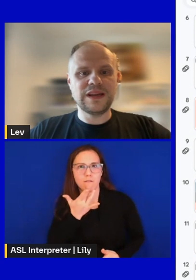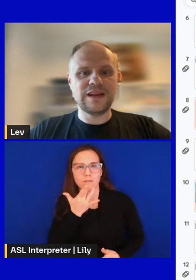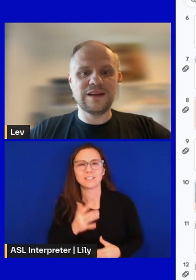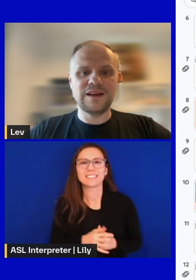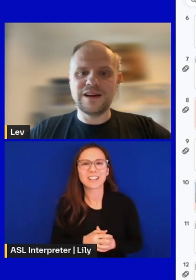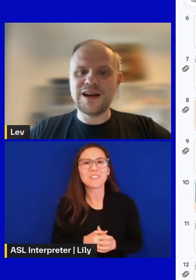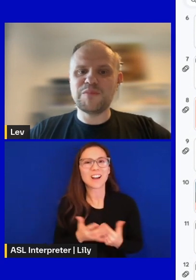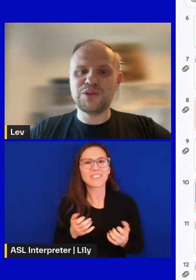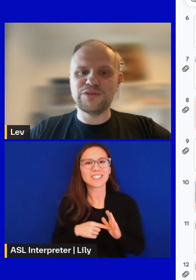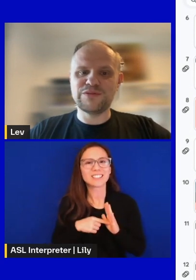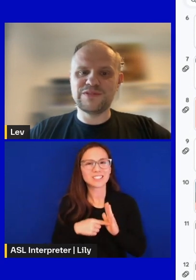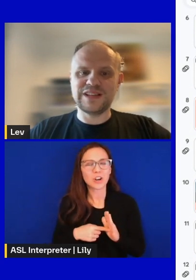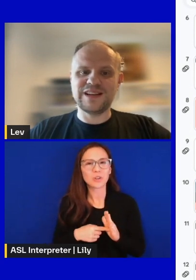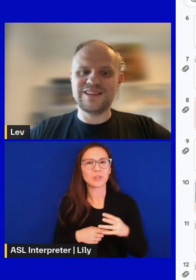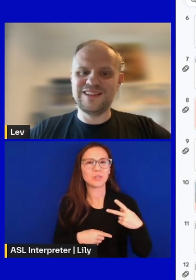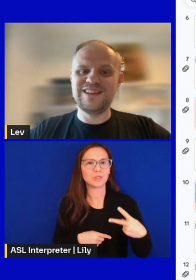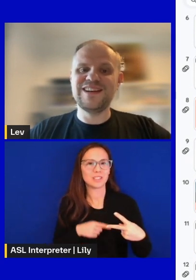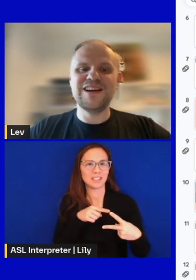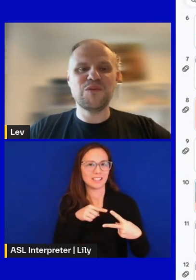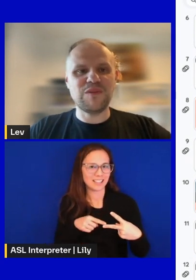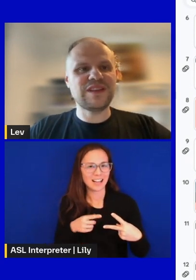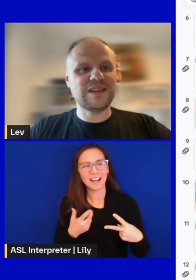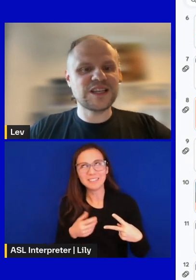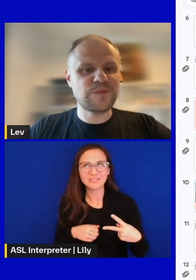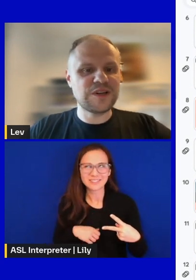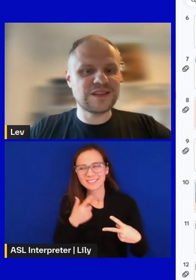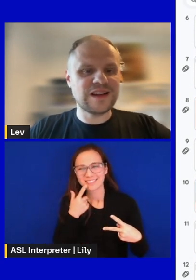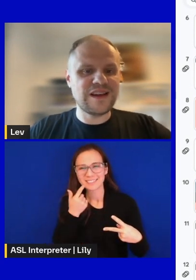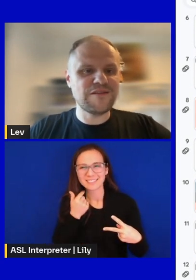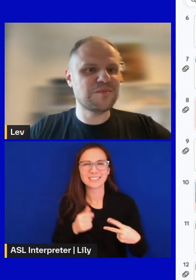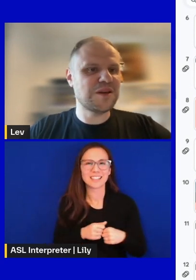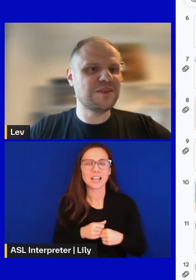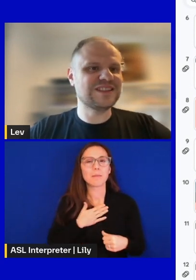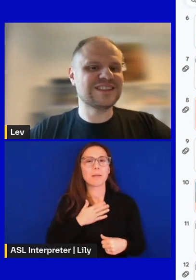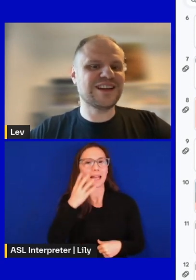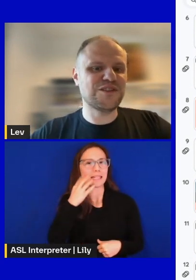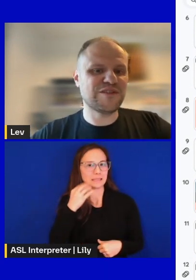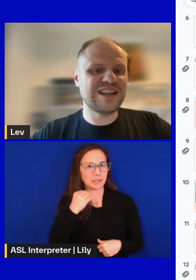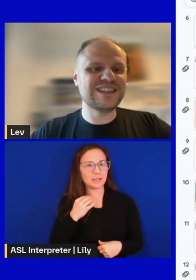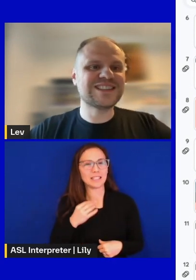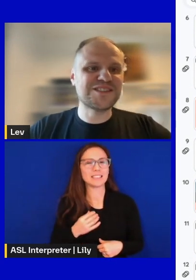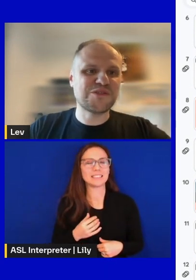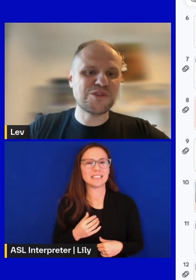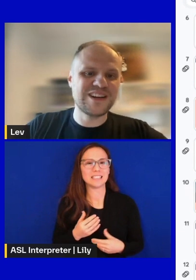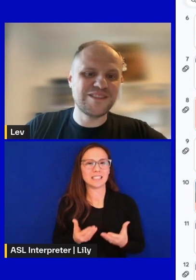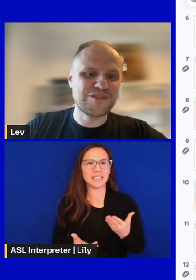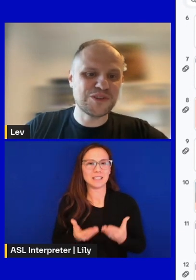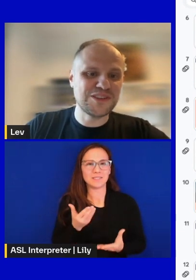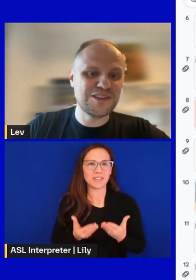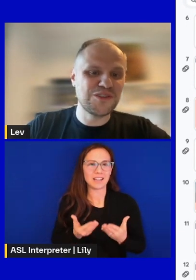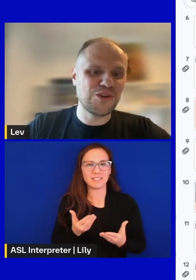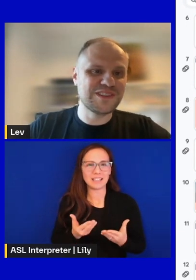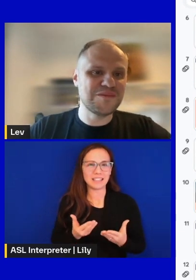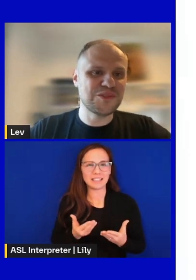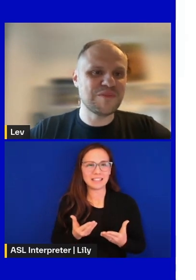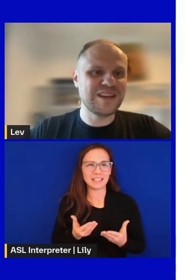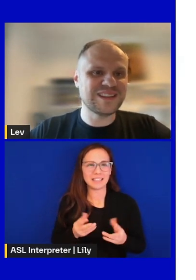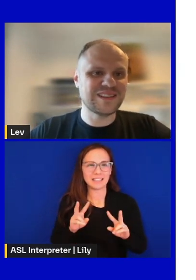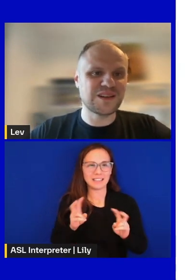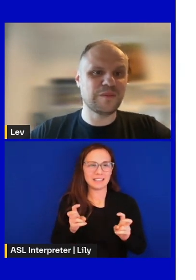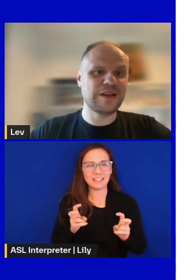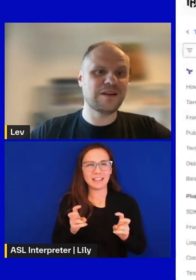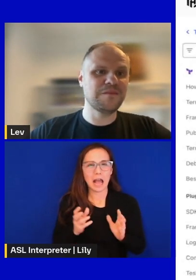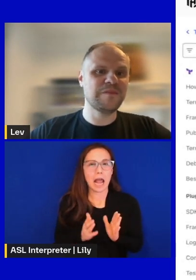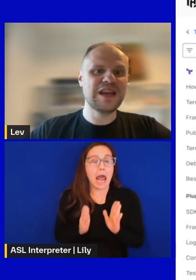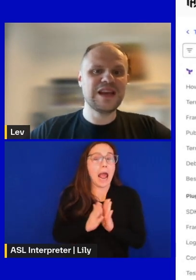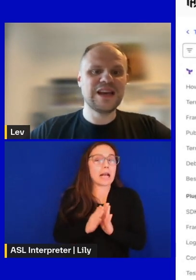you a couple of like the experience that I have, and maybe this is kind of an ask for the doc team to make it a